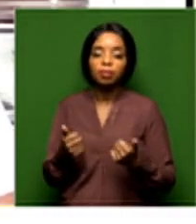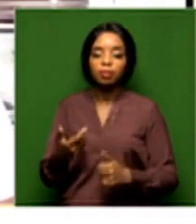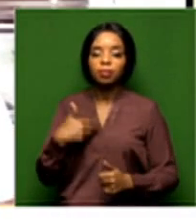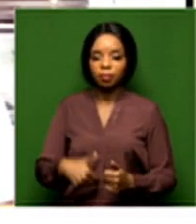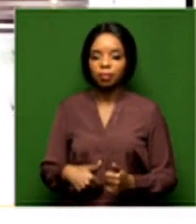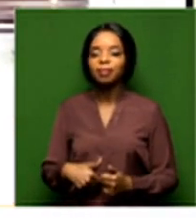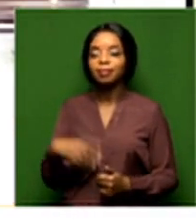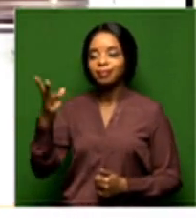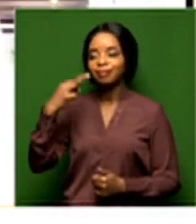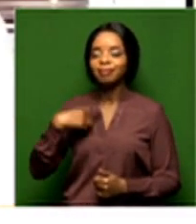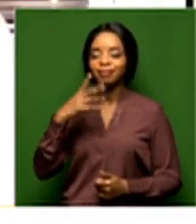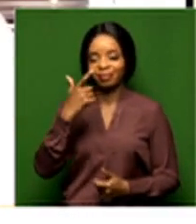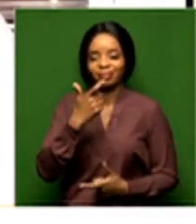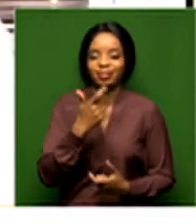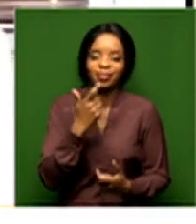see me there.